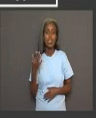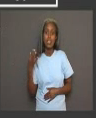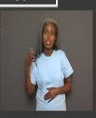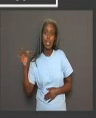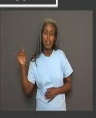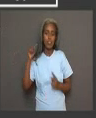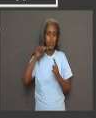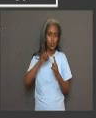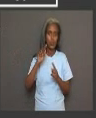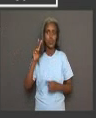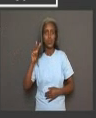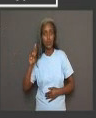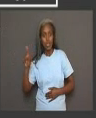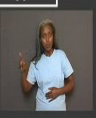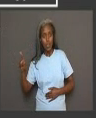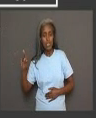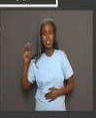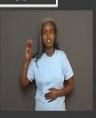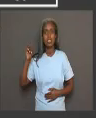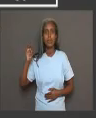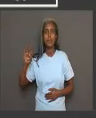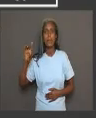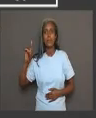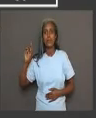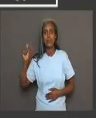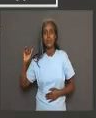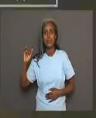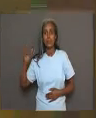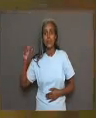19 to 21 is the median class.